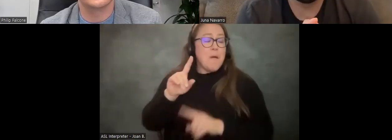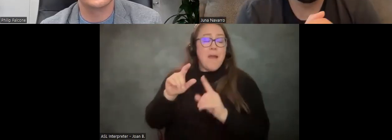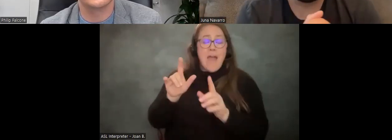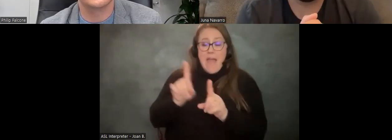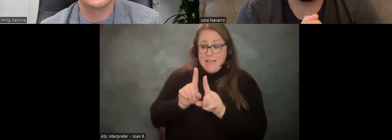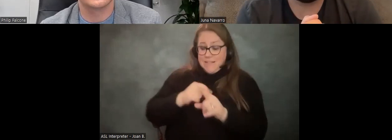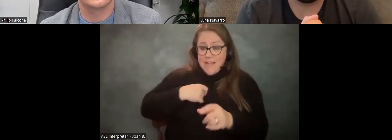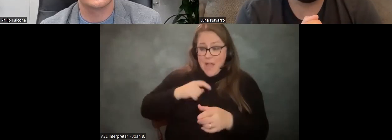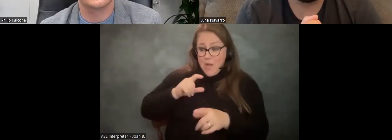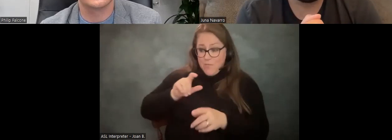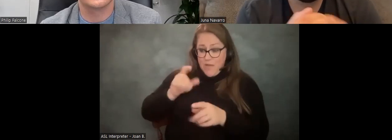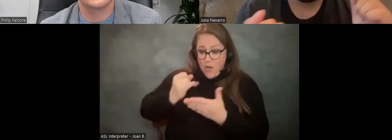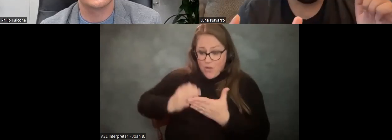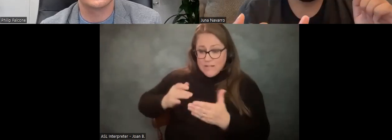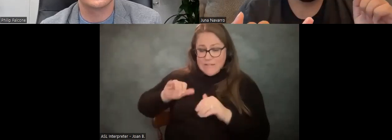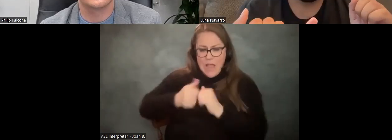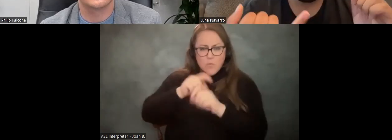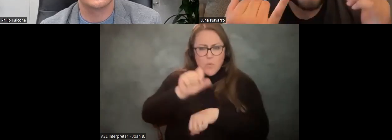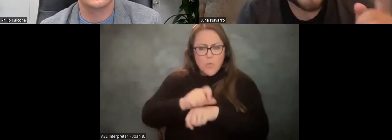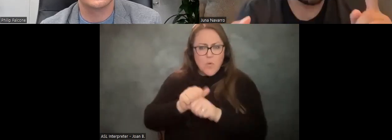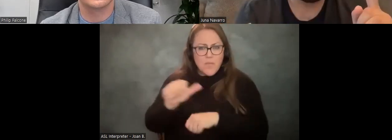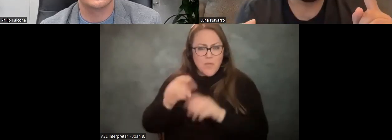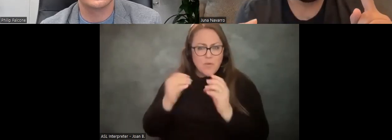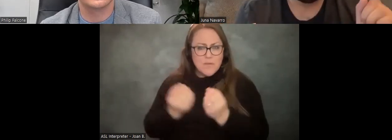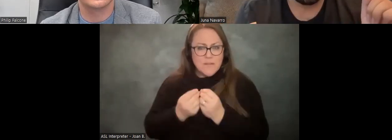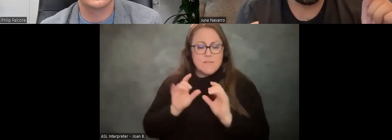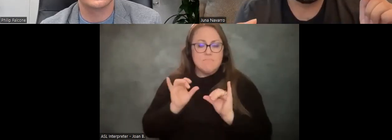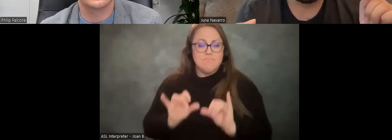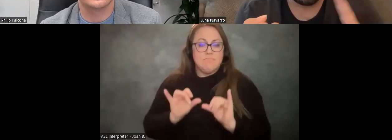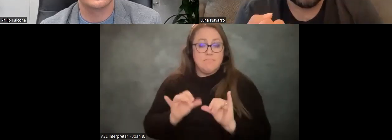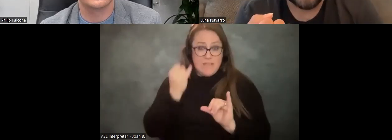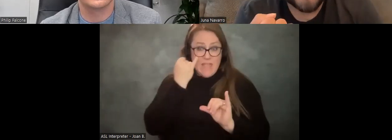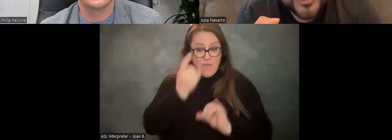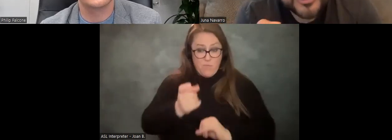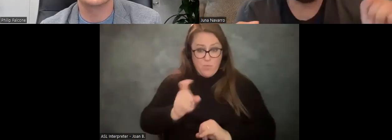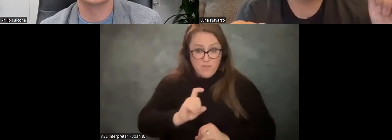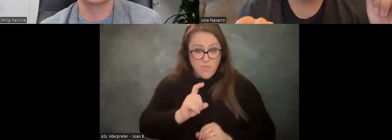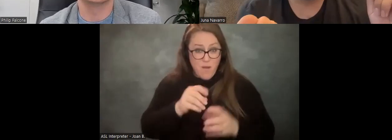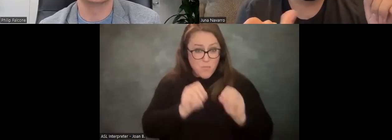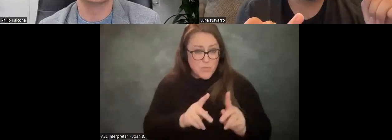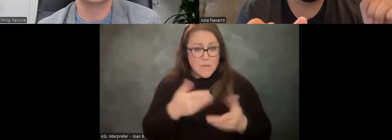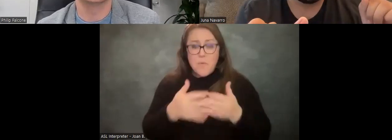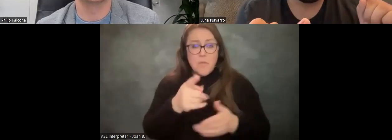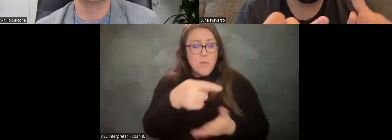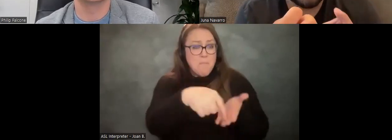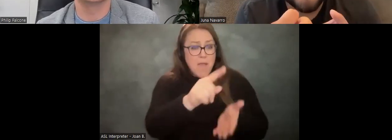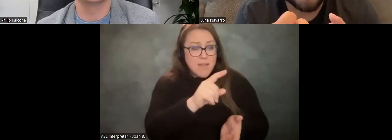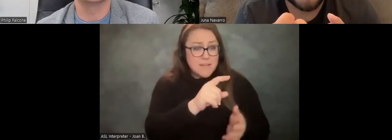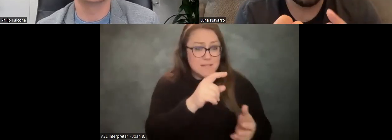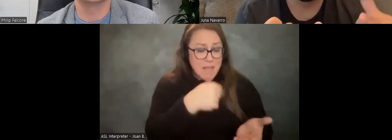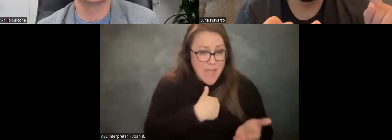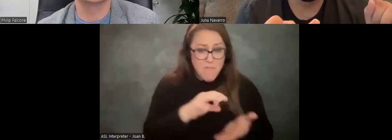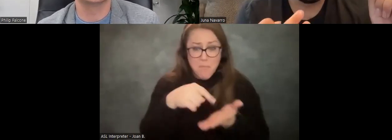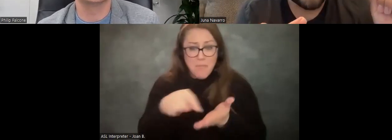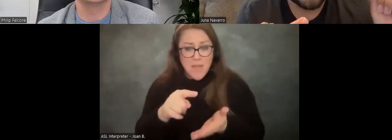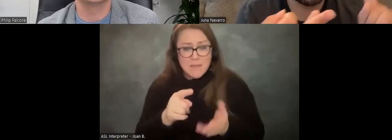organizations, I think obviously when you do receive an opportunity, whether it's working for free or whether it's working for a very low